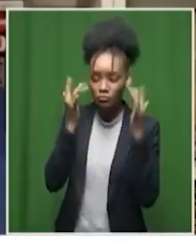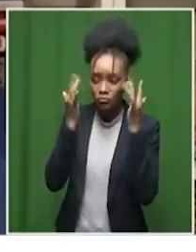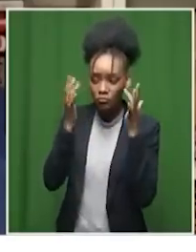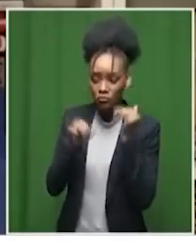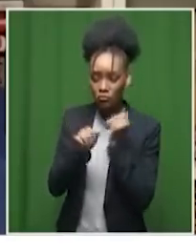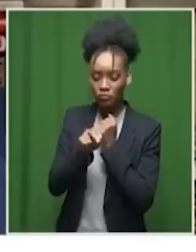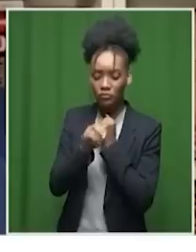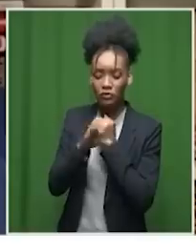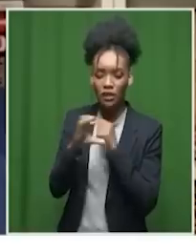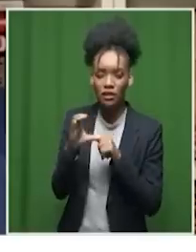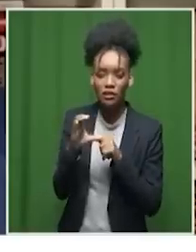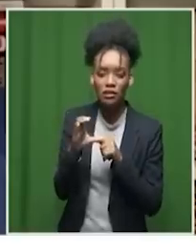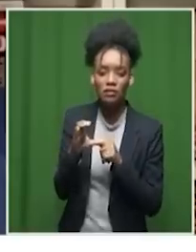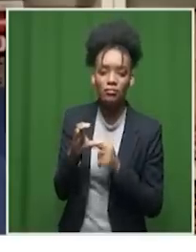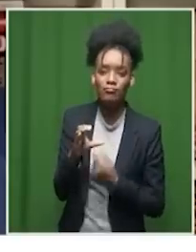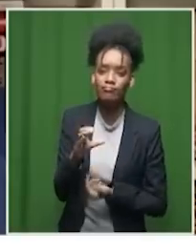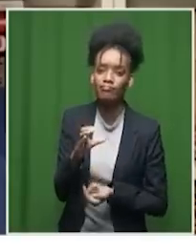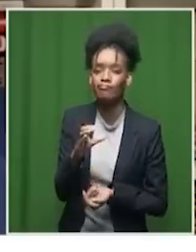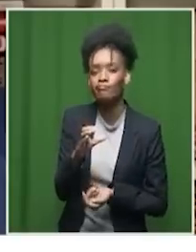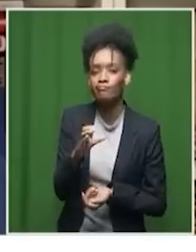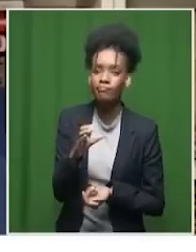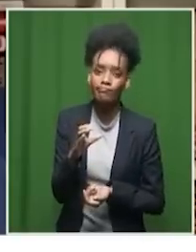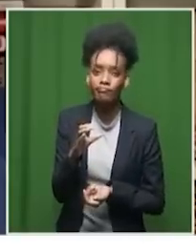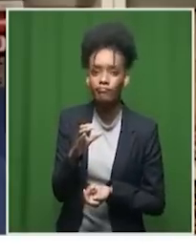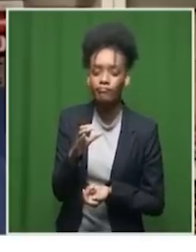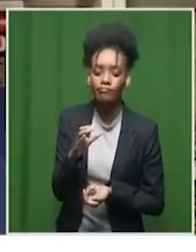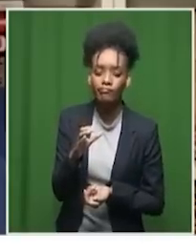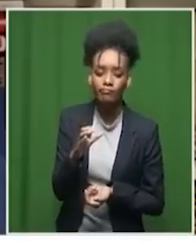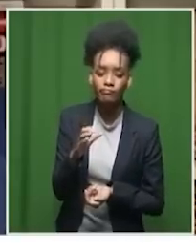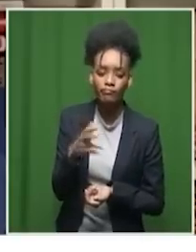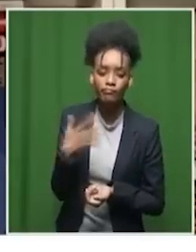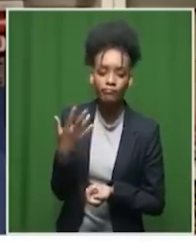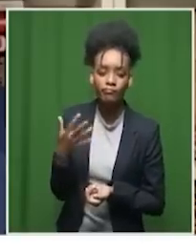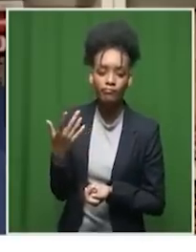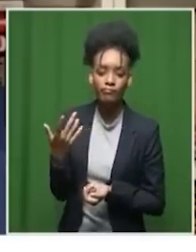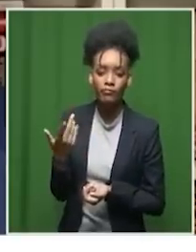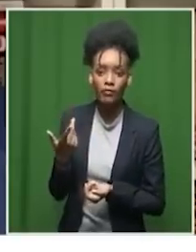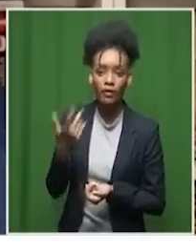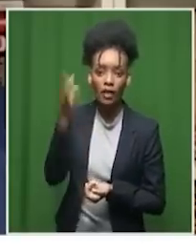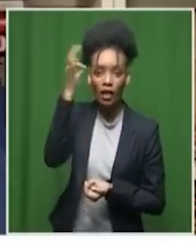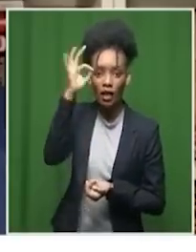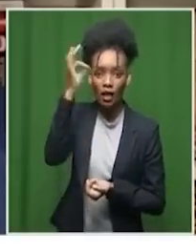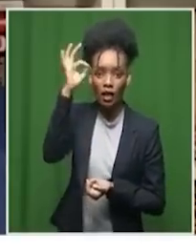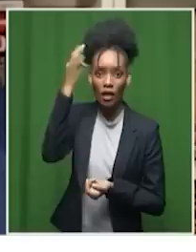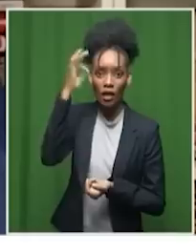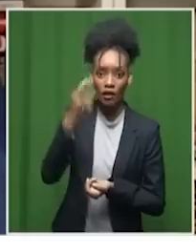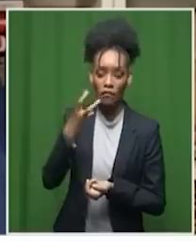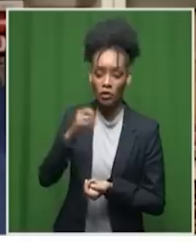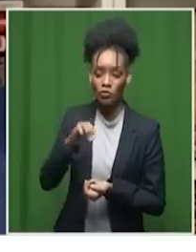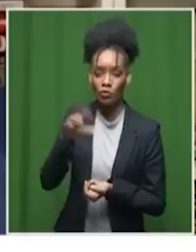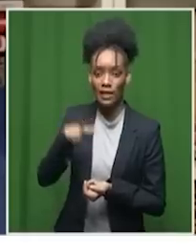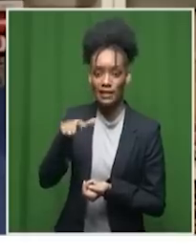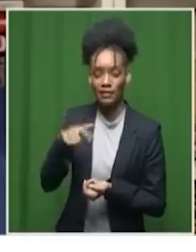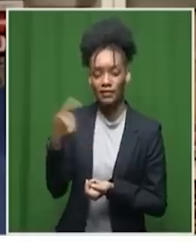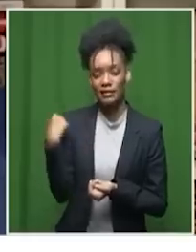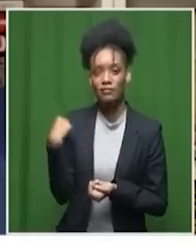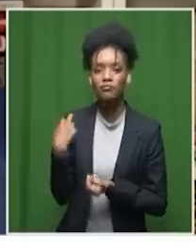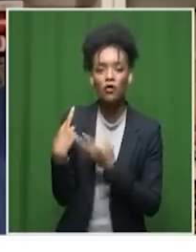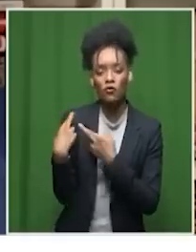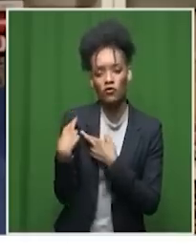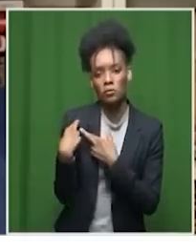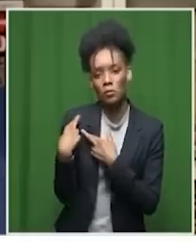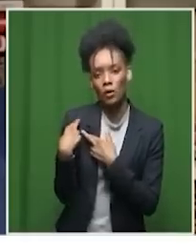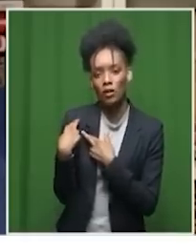very firmly in charge of the government in 2017, they